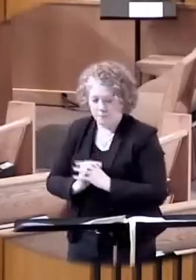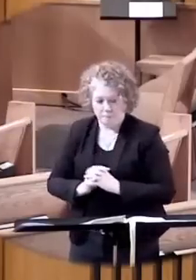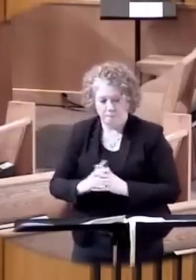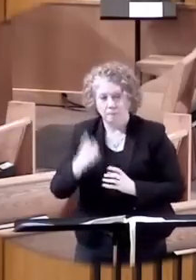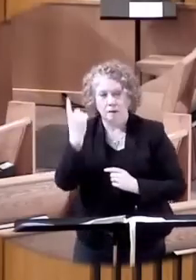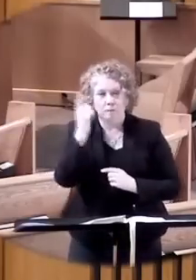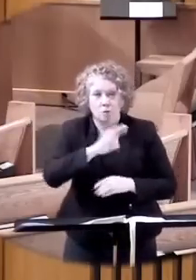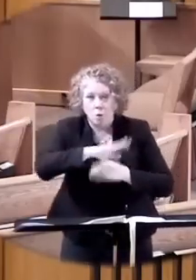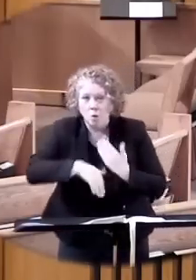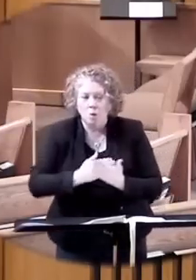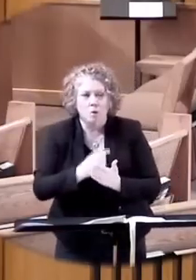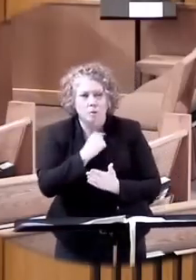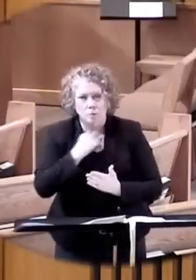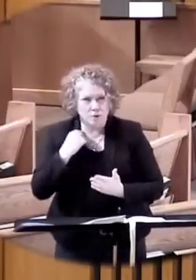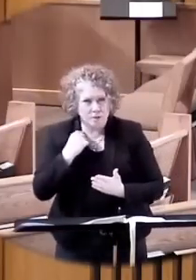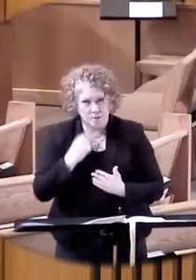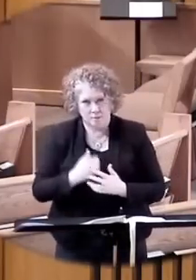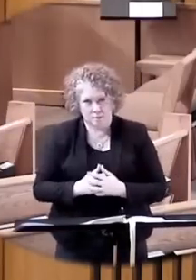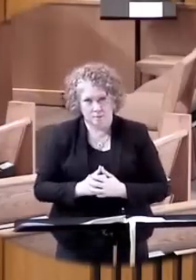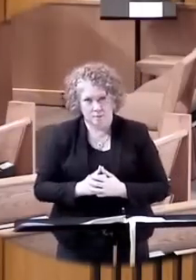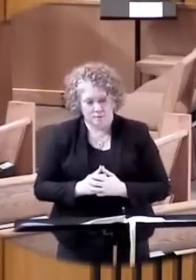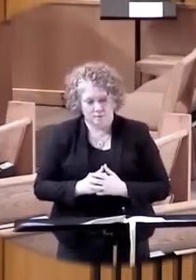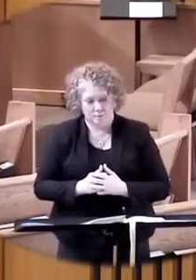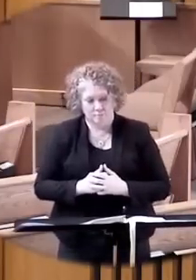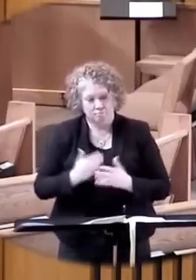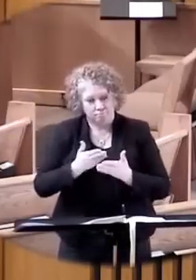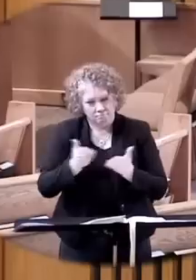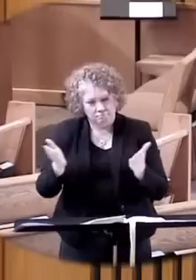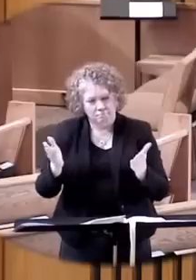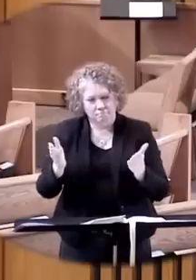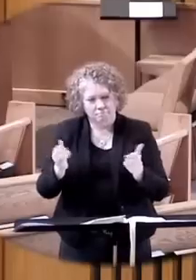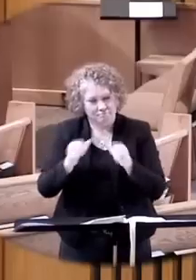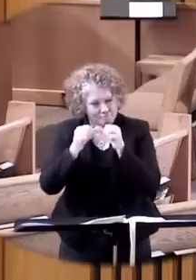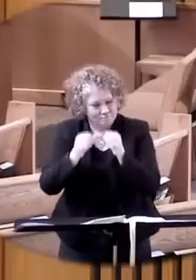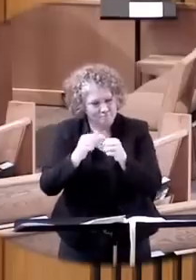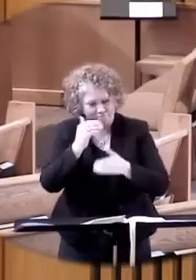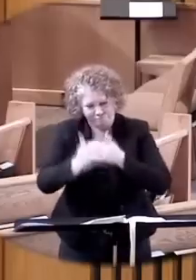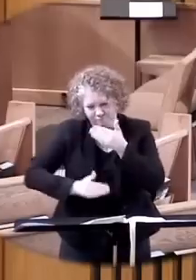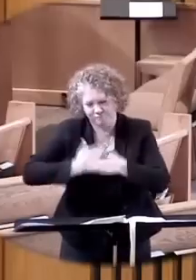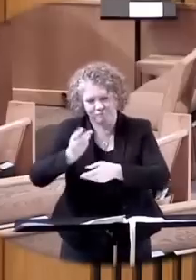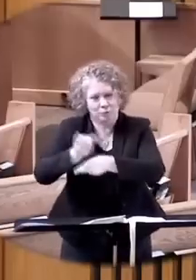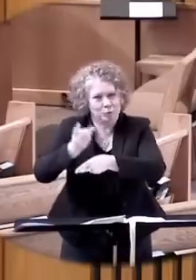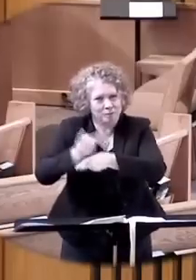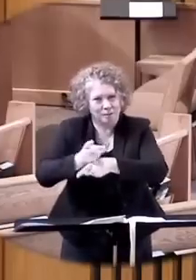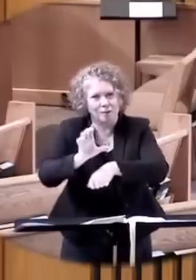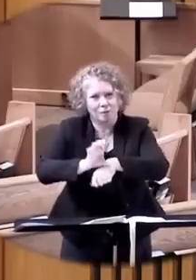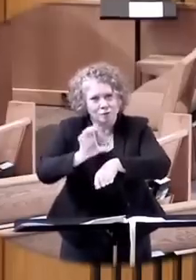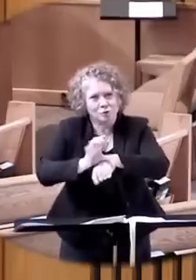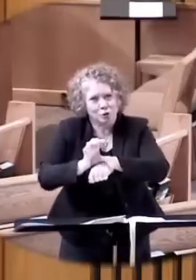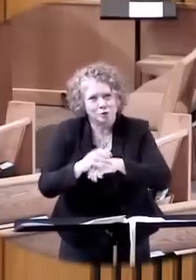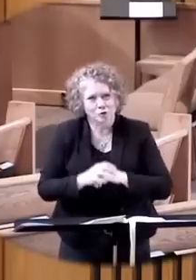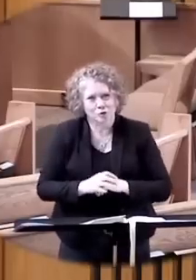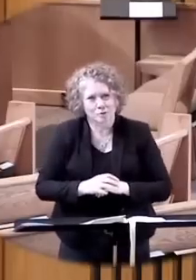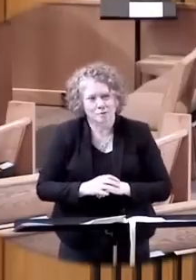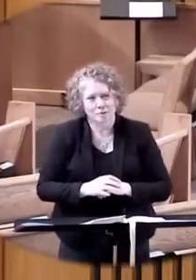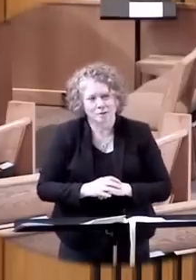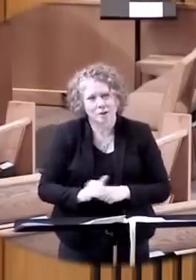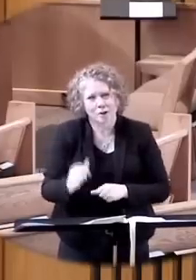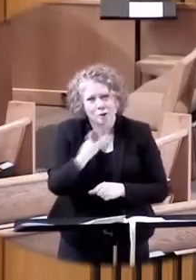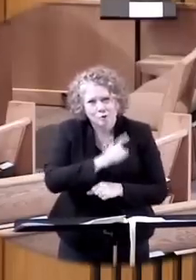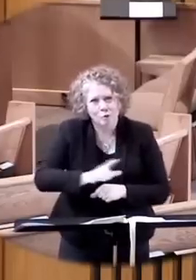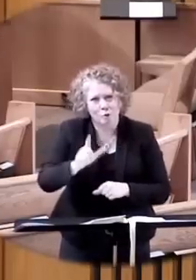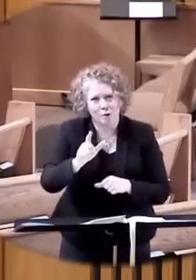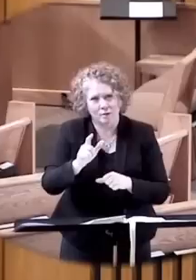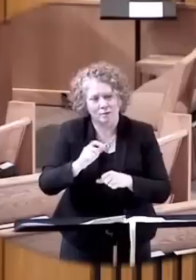our priests, as they continue to minister to the church, may the Lord be a guiding